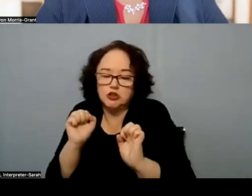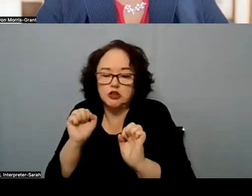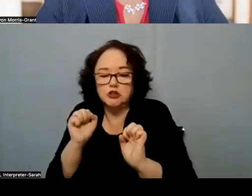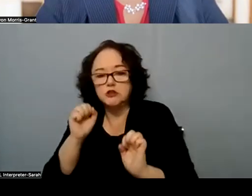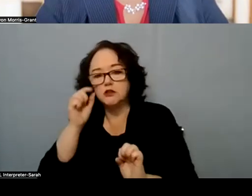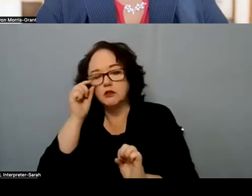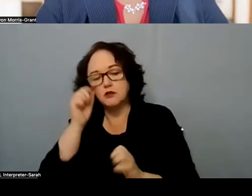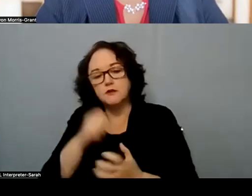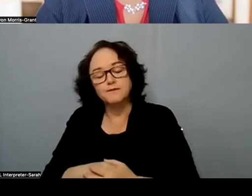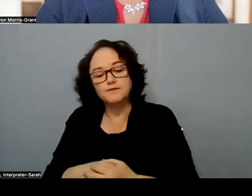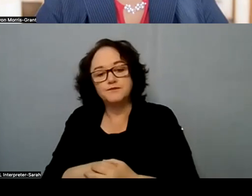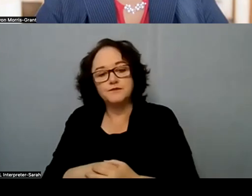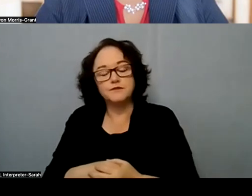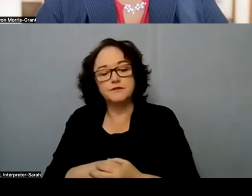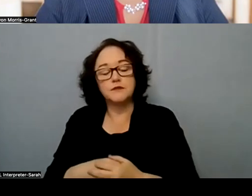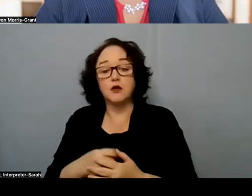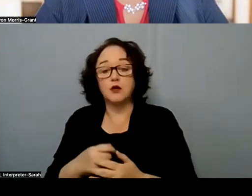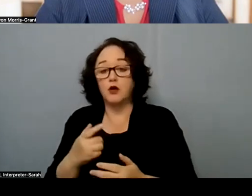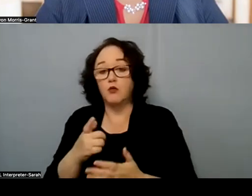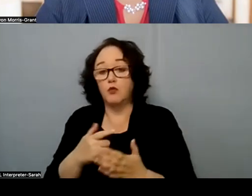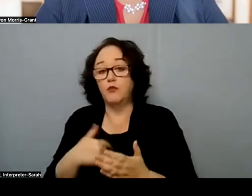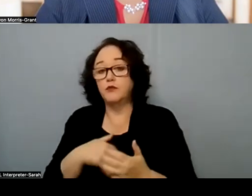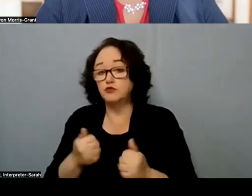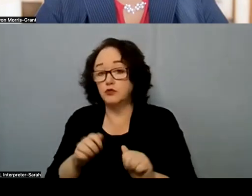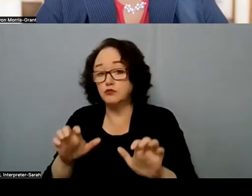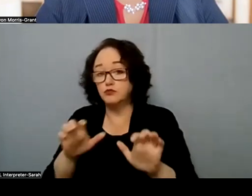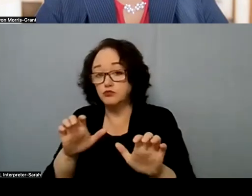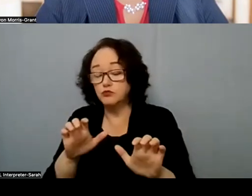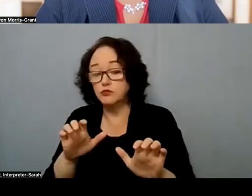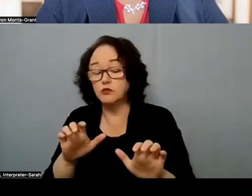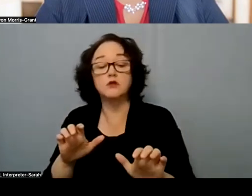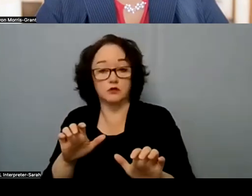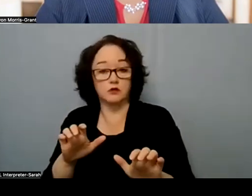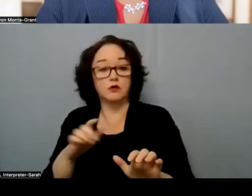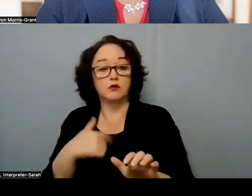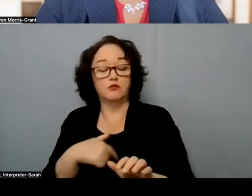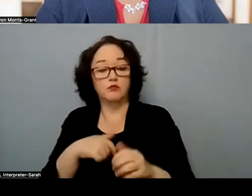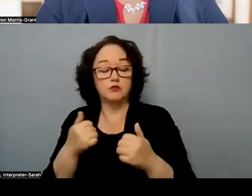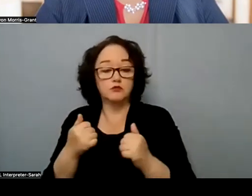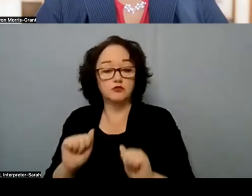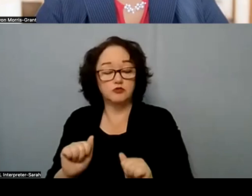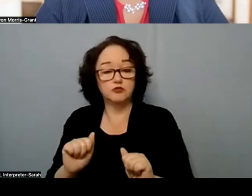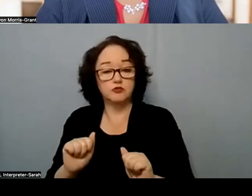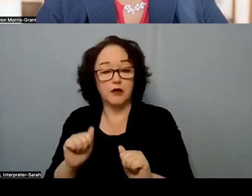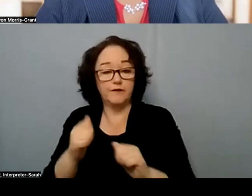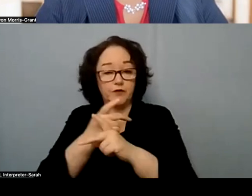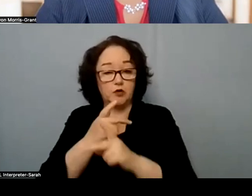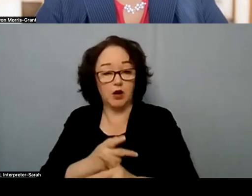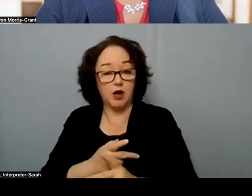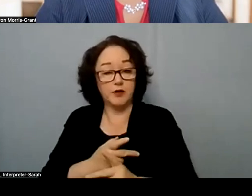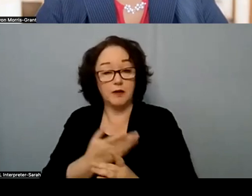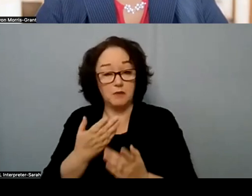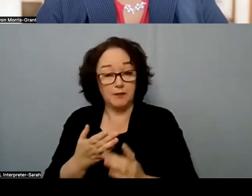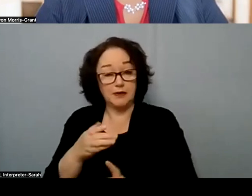One of the first things we try to find out is, as the perpetrator kind of coerced their way or forced their way into this